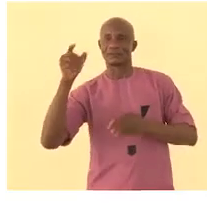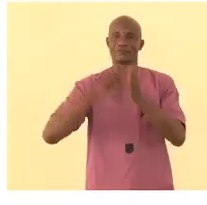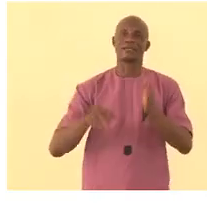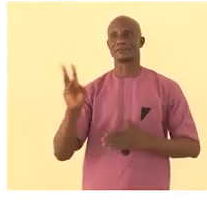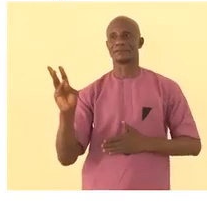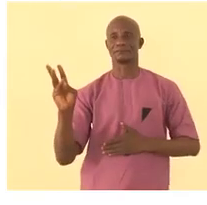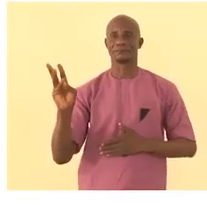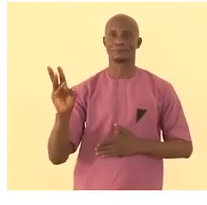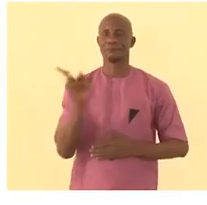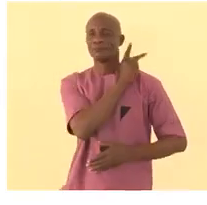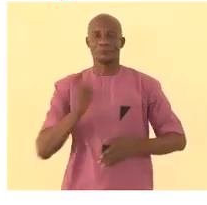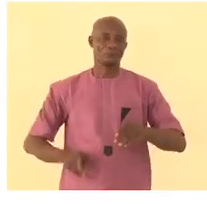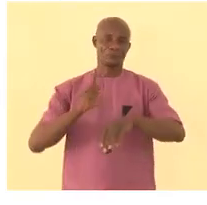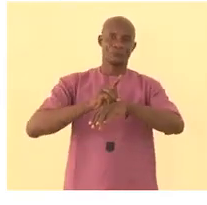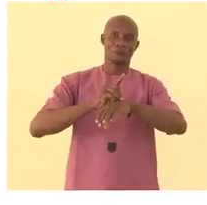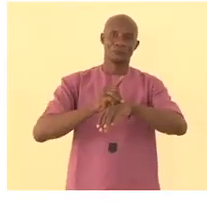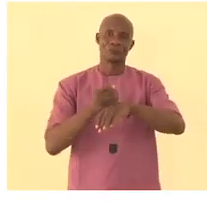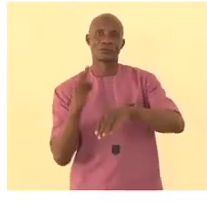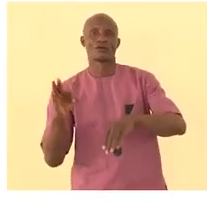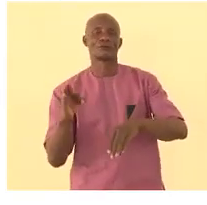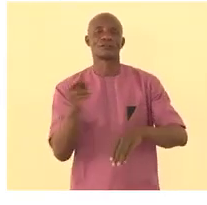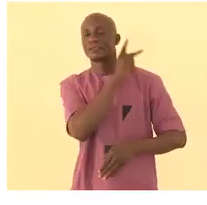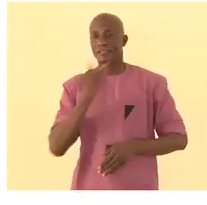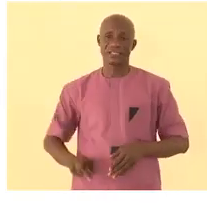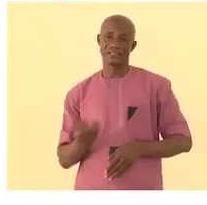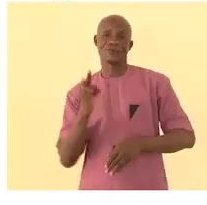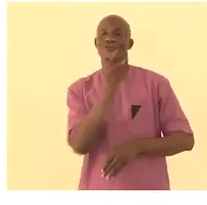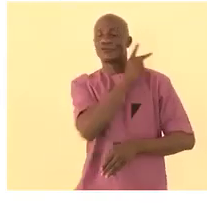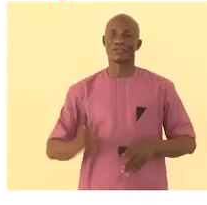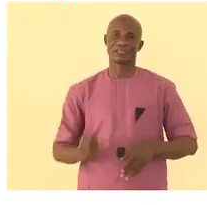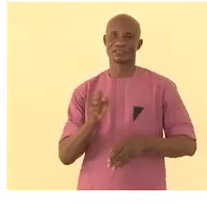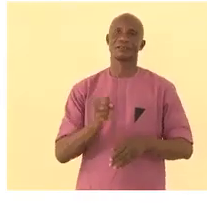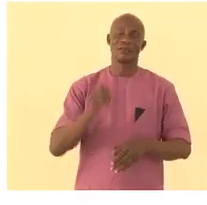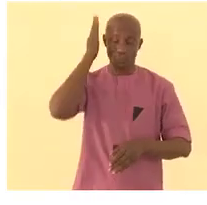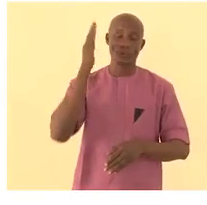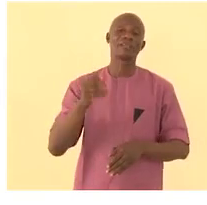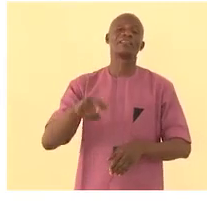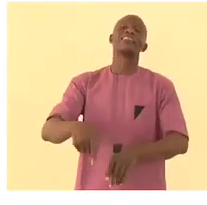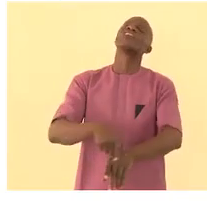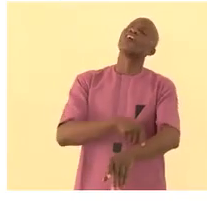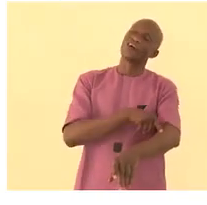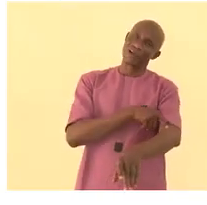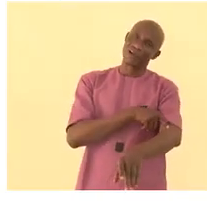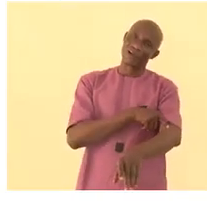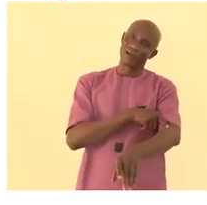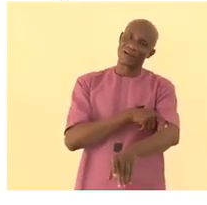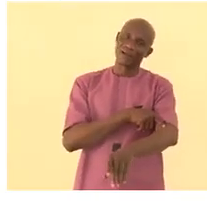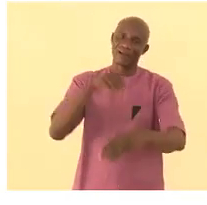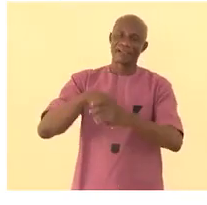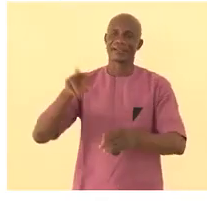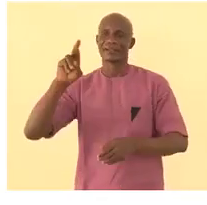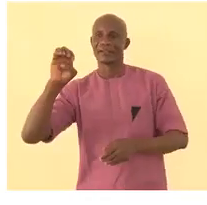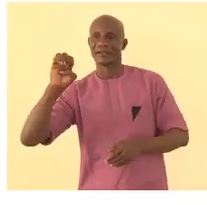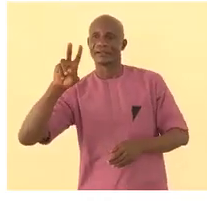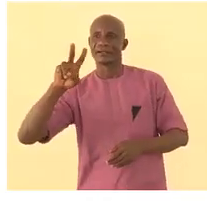6. The kingdom of the King of Kings and the Lord of Lords will last forever. That's what is there